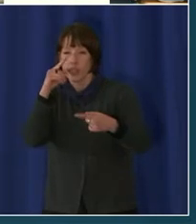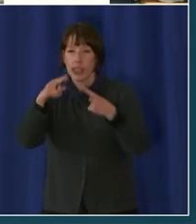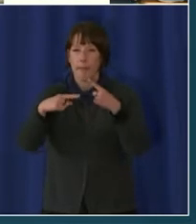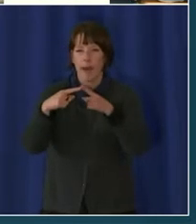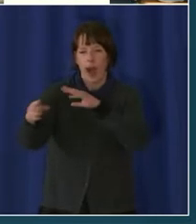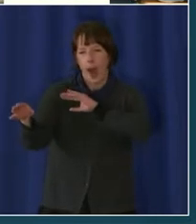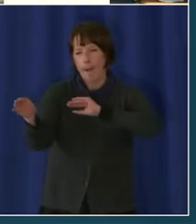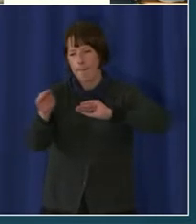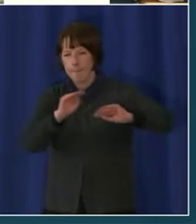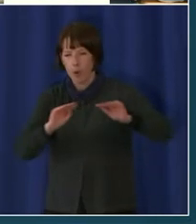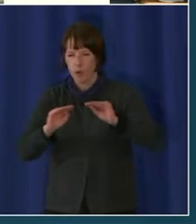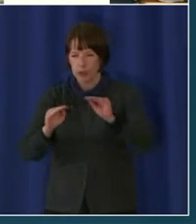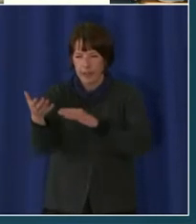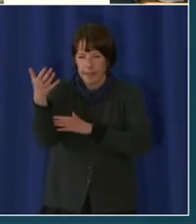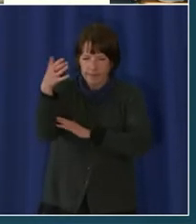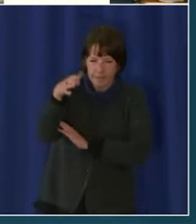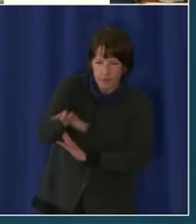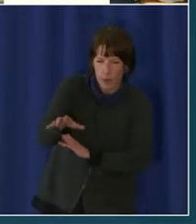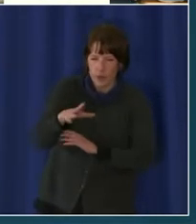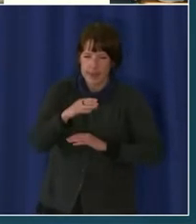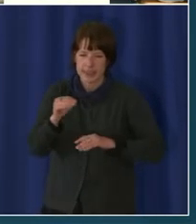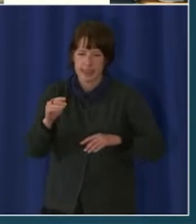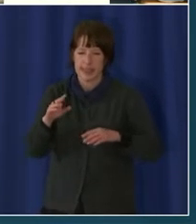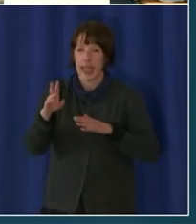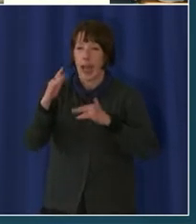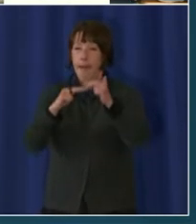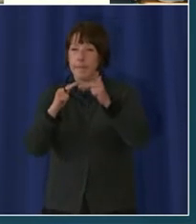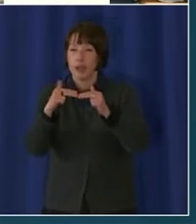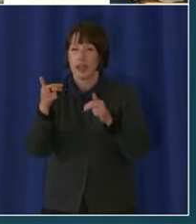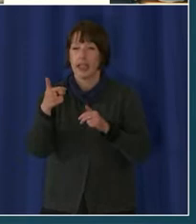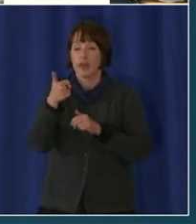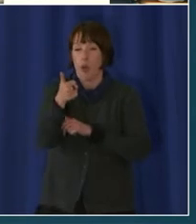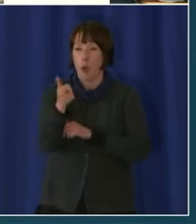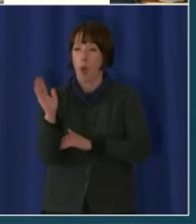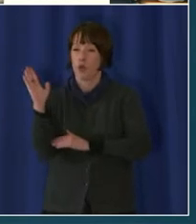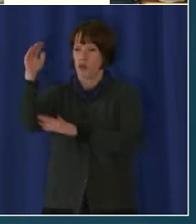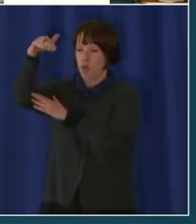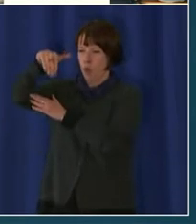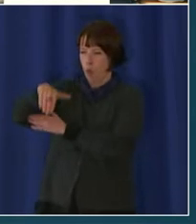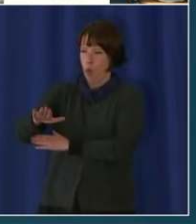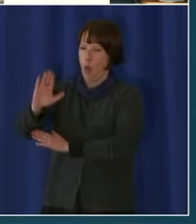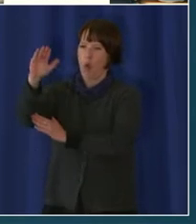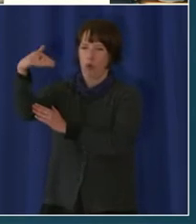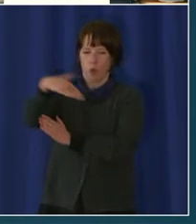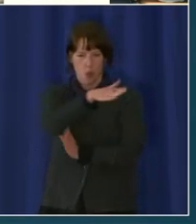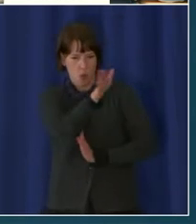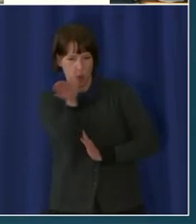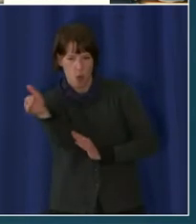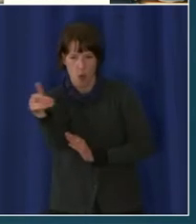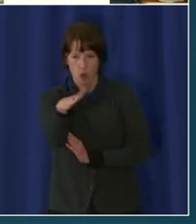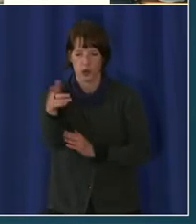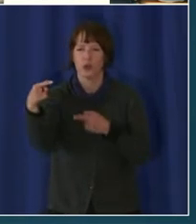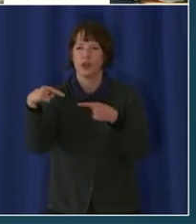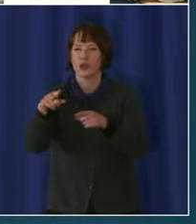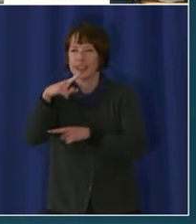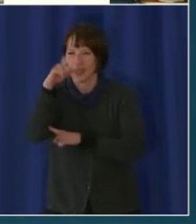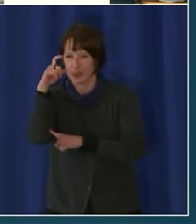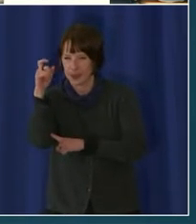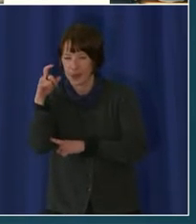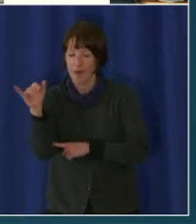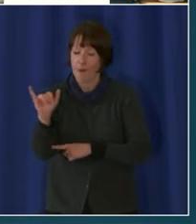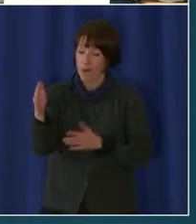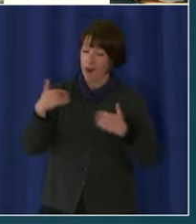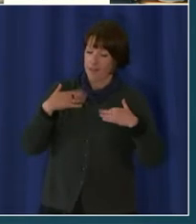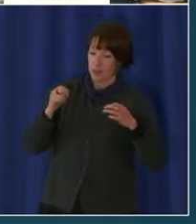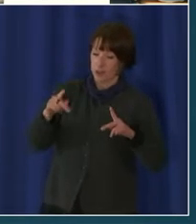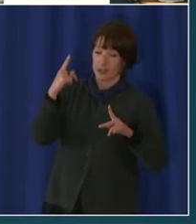about motion and forces and actually building their own roller coaster during the summer. We also have